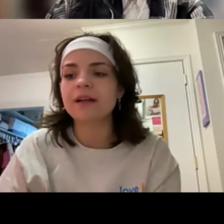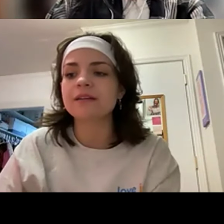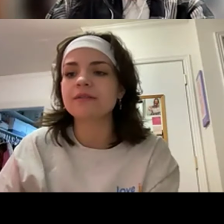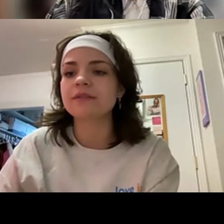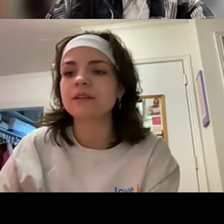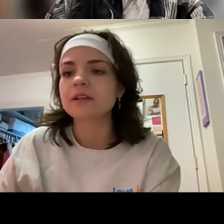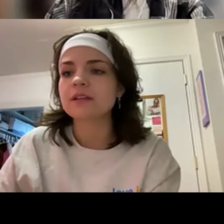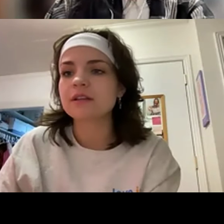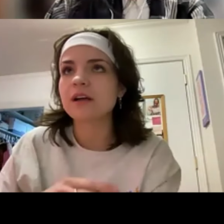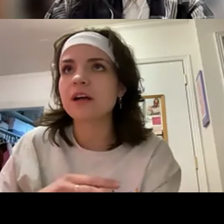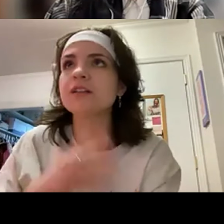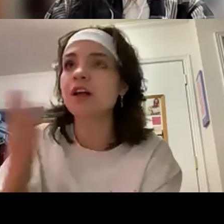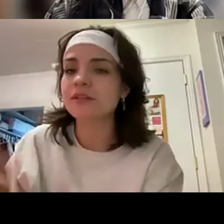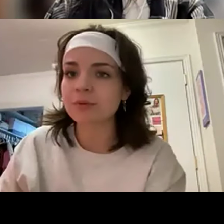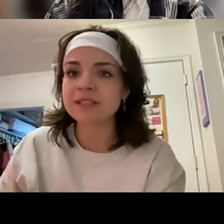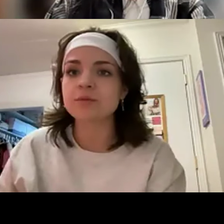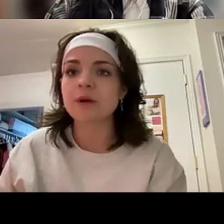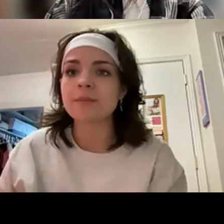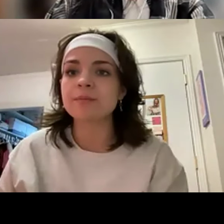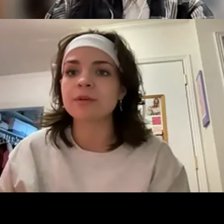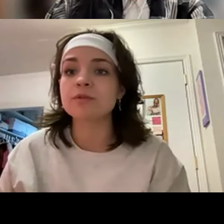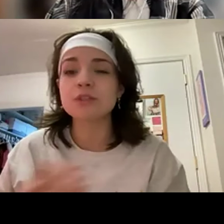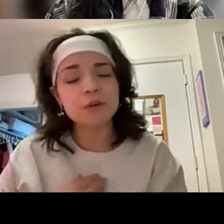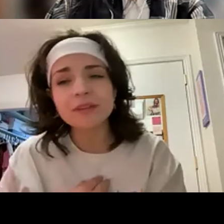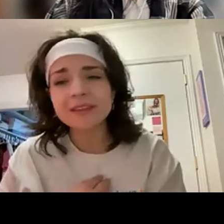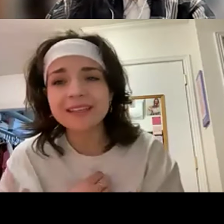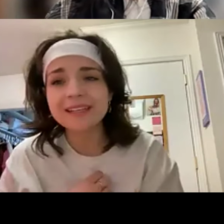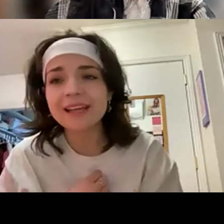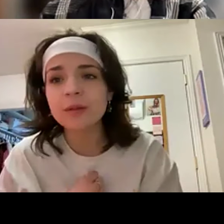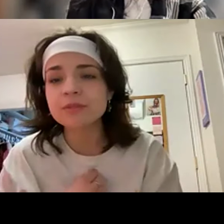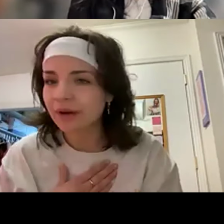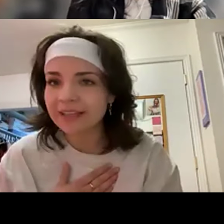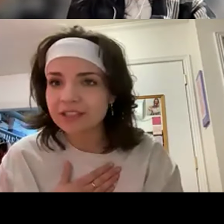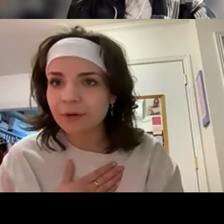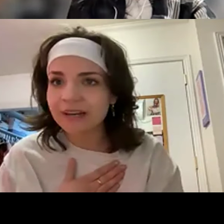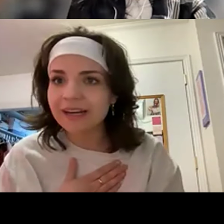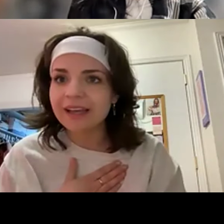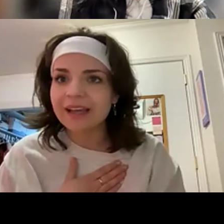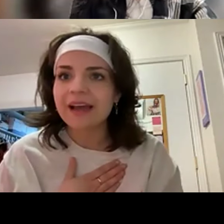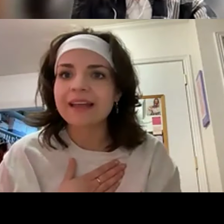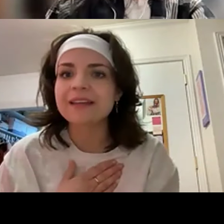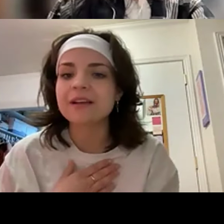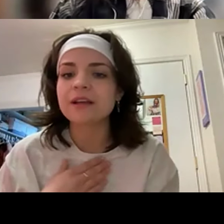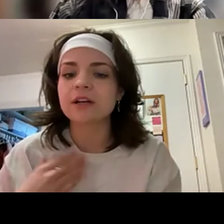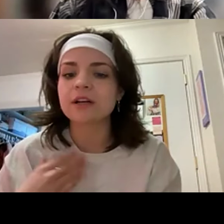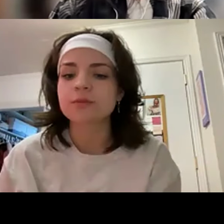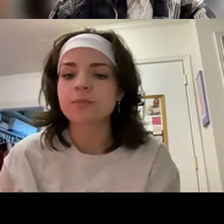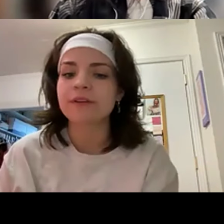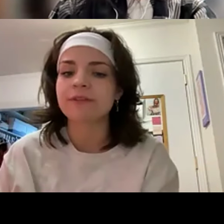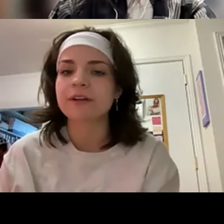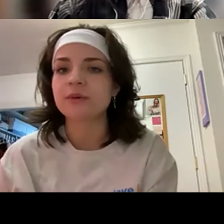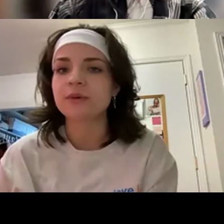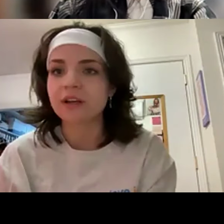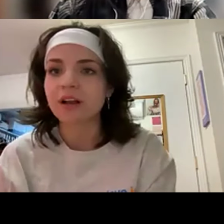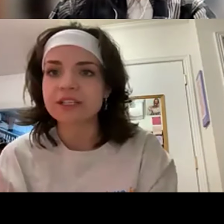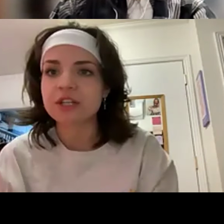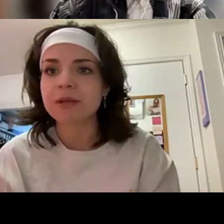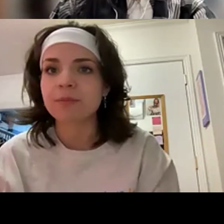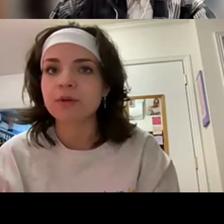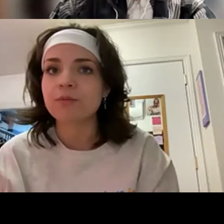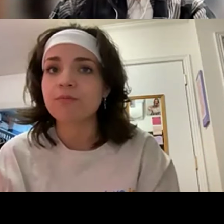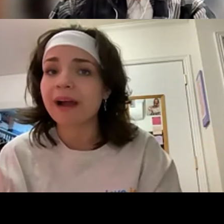a lot of reasons why people who do know that they need help don't ask for it, I think it's also important for us to